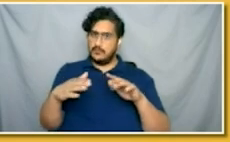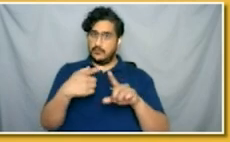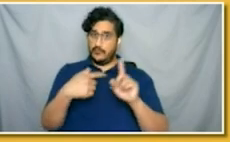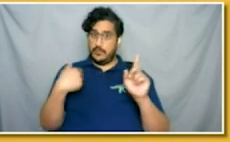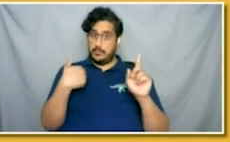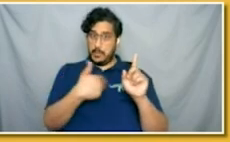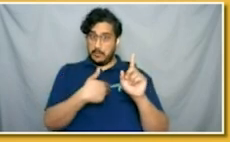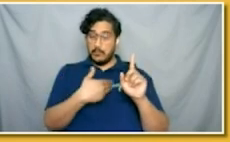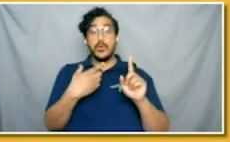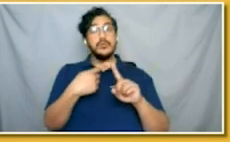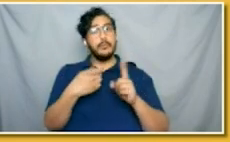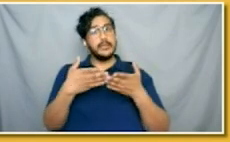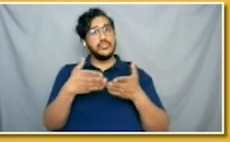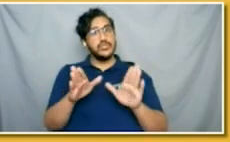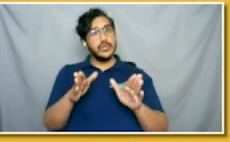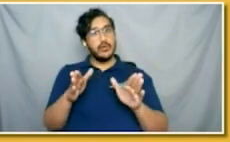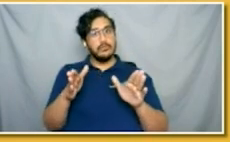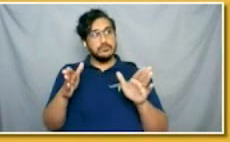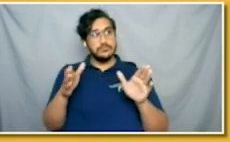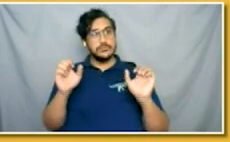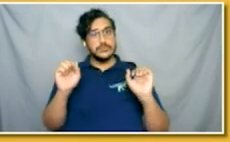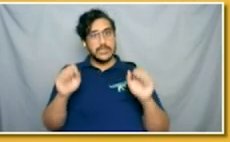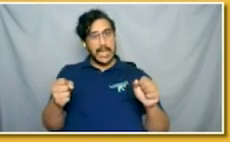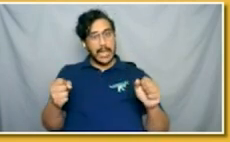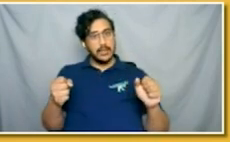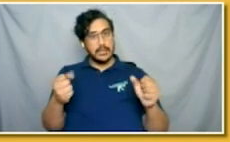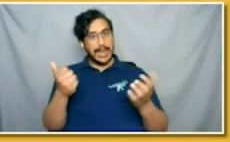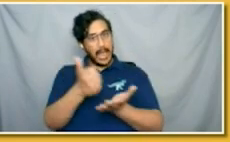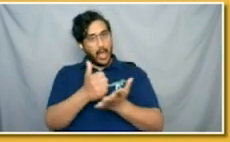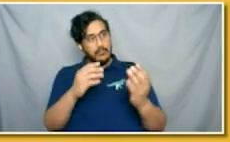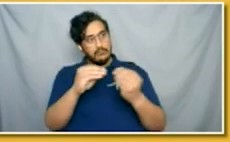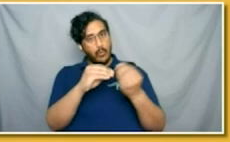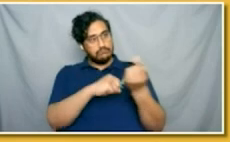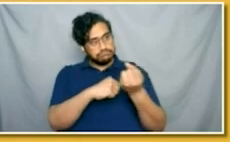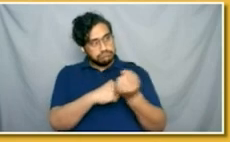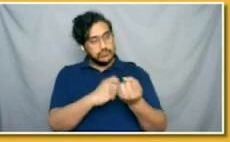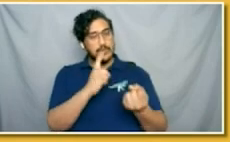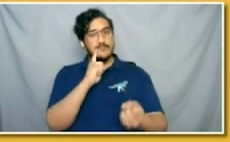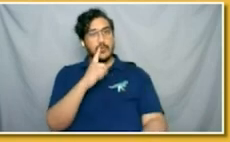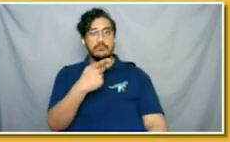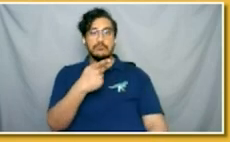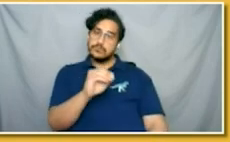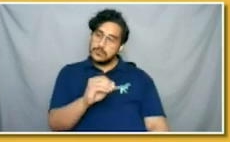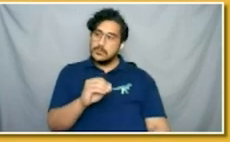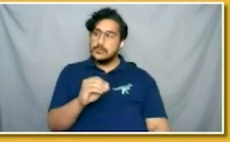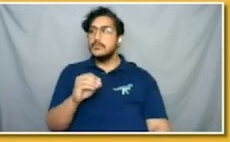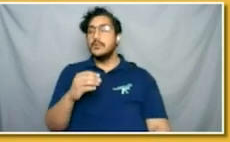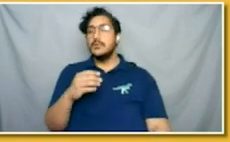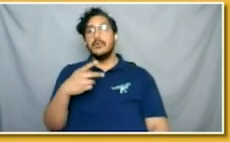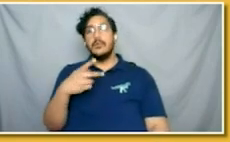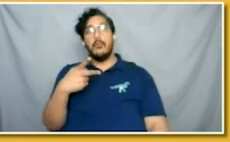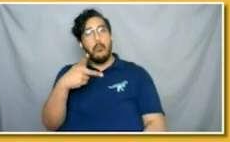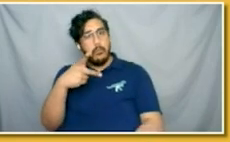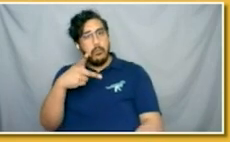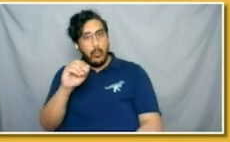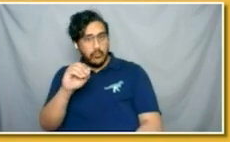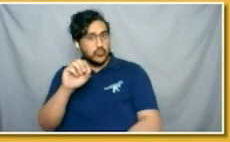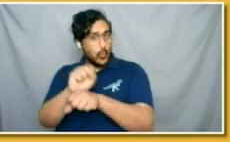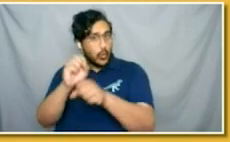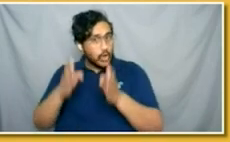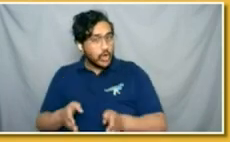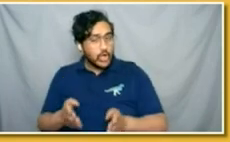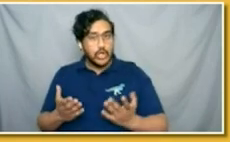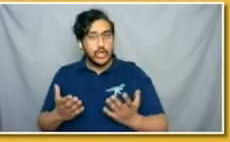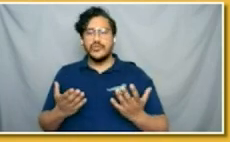more supportive of the Postal Service, postal workers, and again, trying to keep this as a very essential frontline